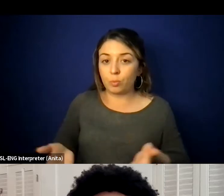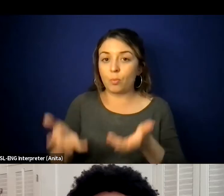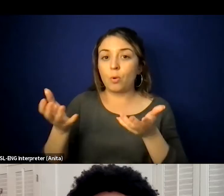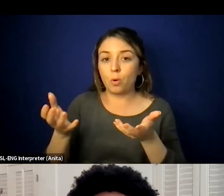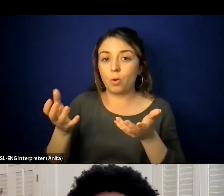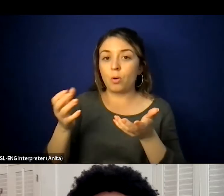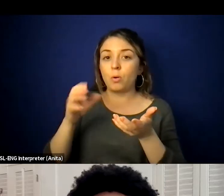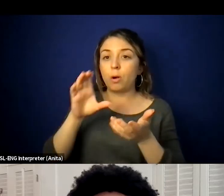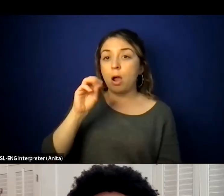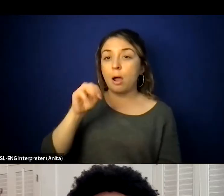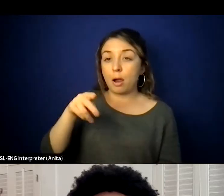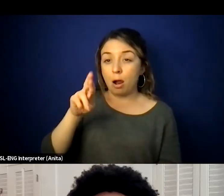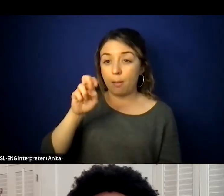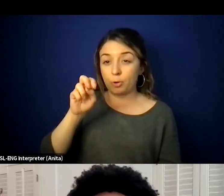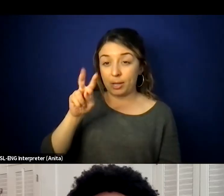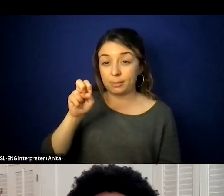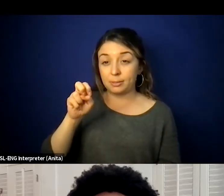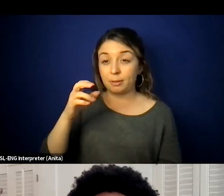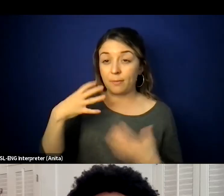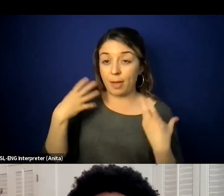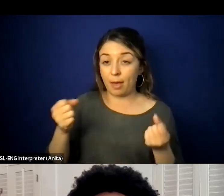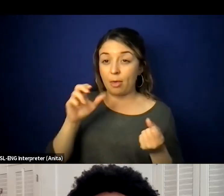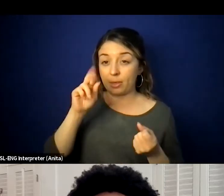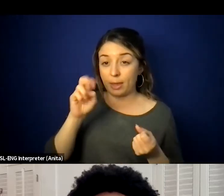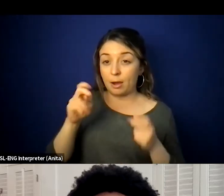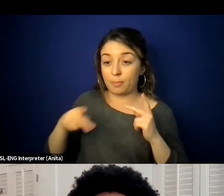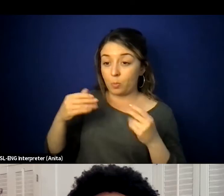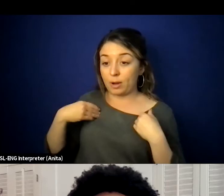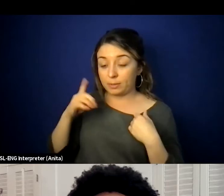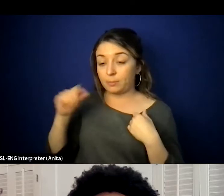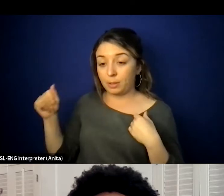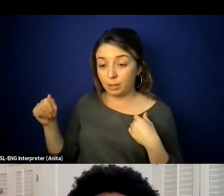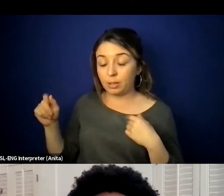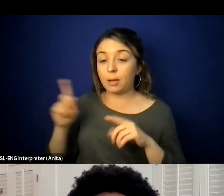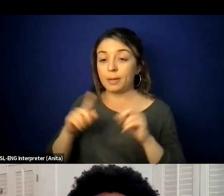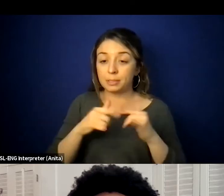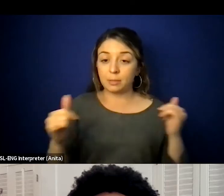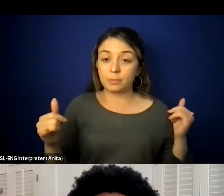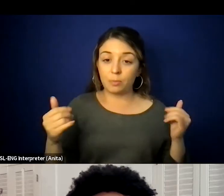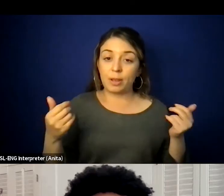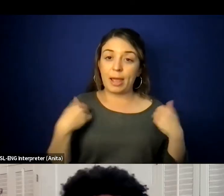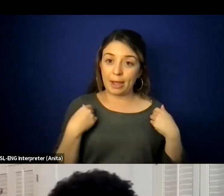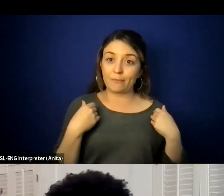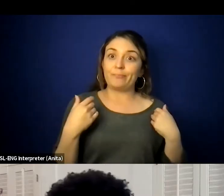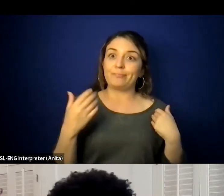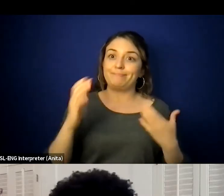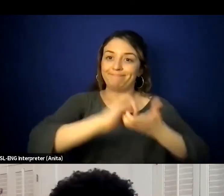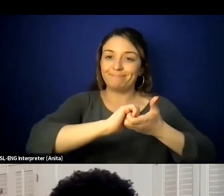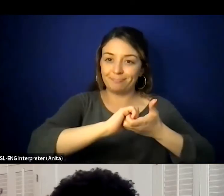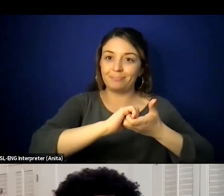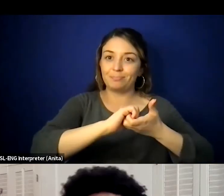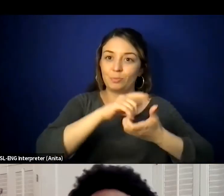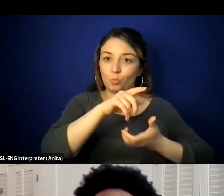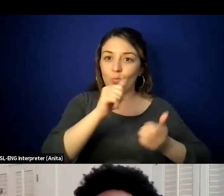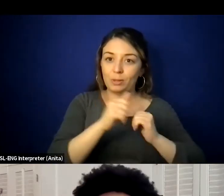comprehensive healthcare for people with disabilities, but we're working to promote it with people with disabilities. So I'm